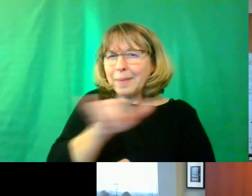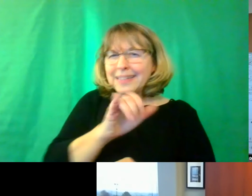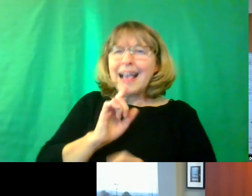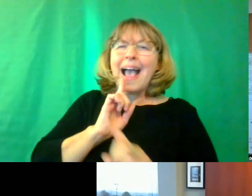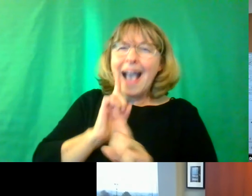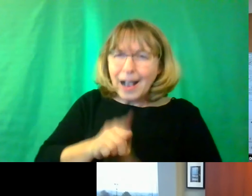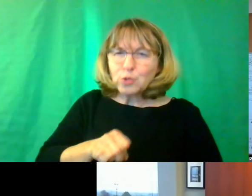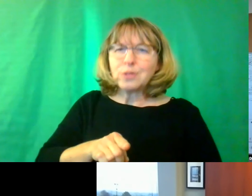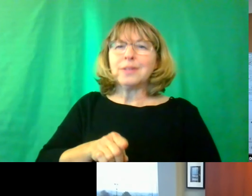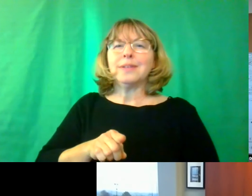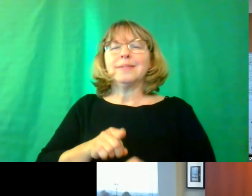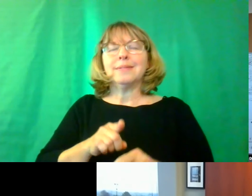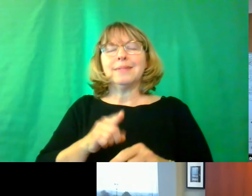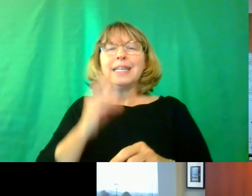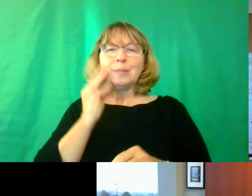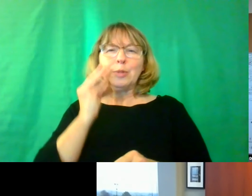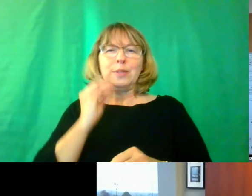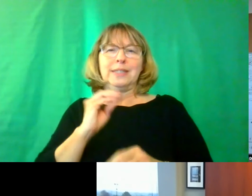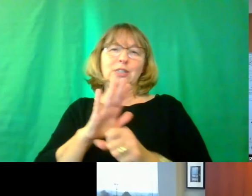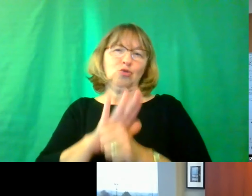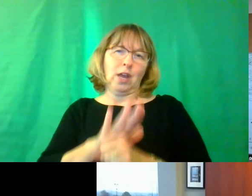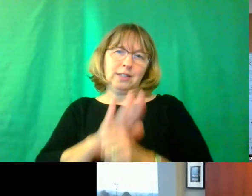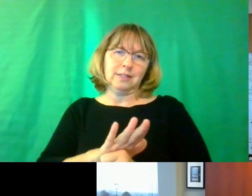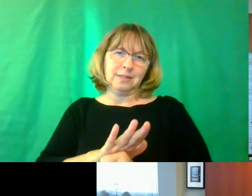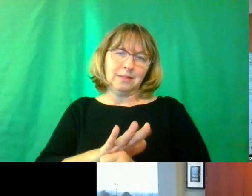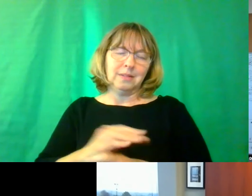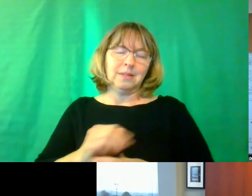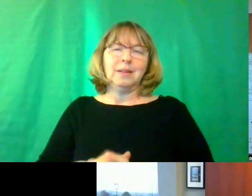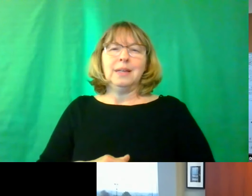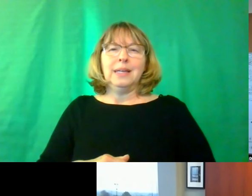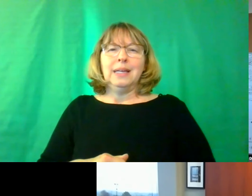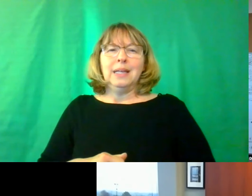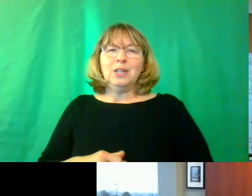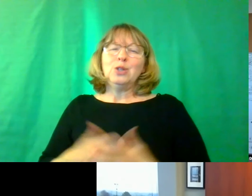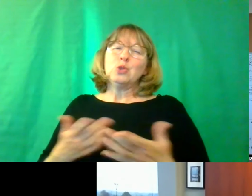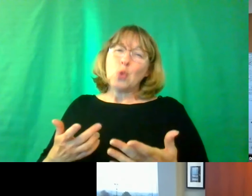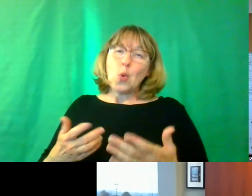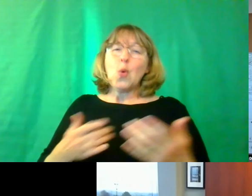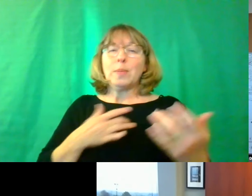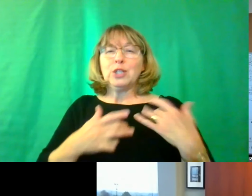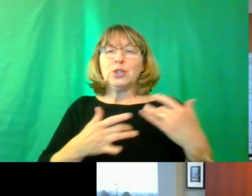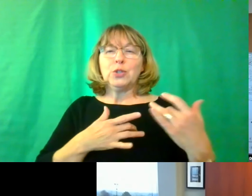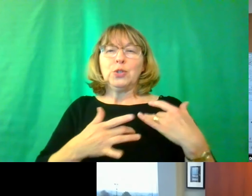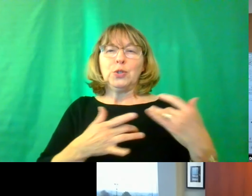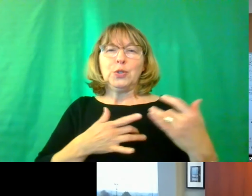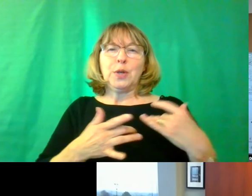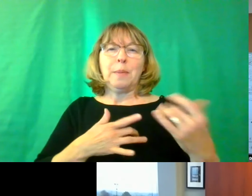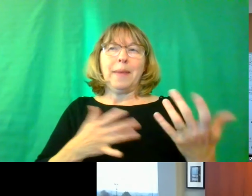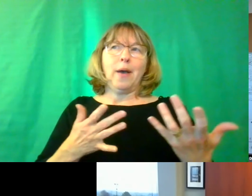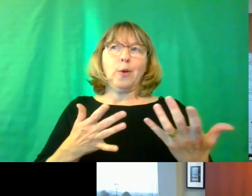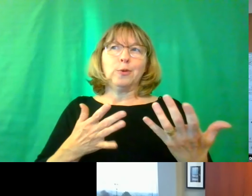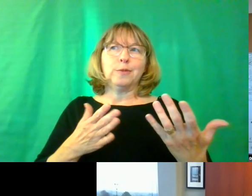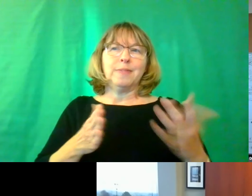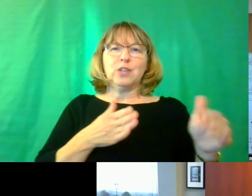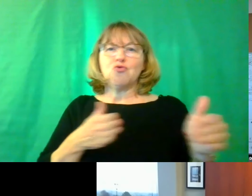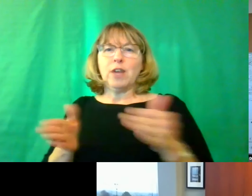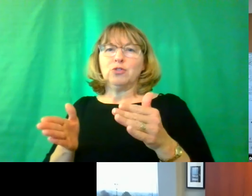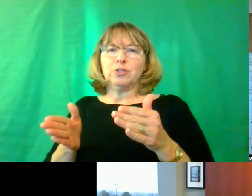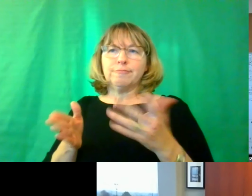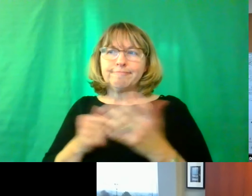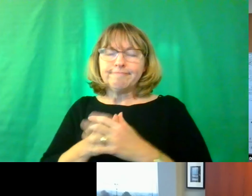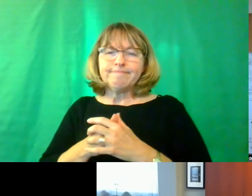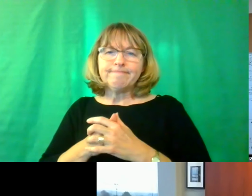I personally am not very, I'm very concerned about this direction. And I